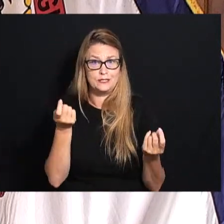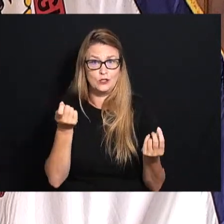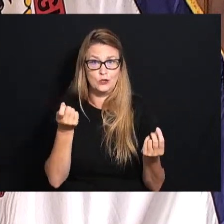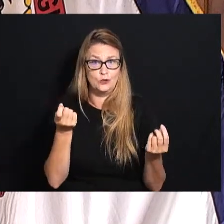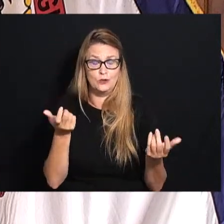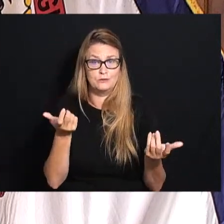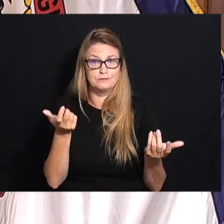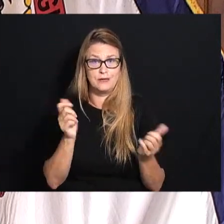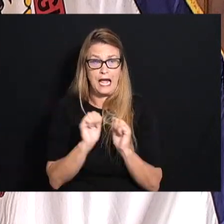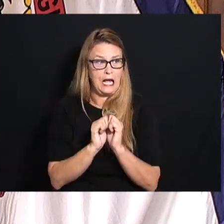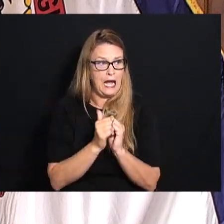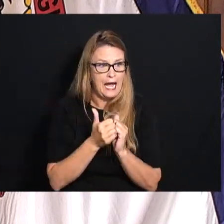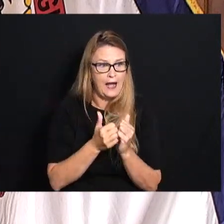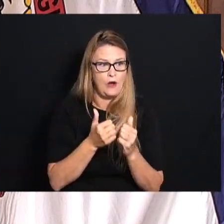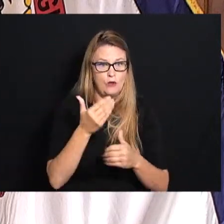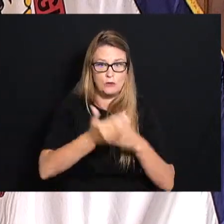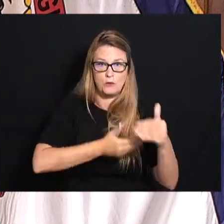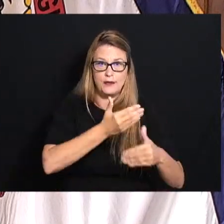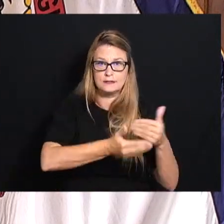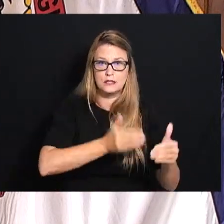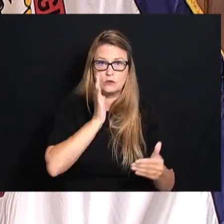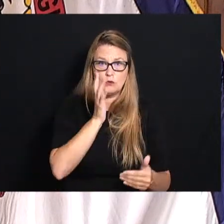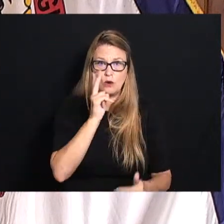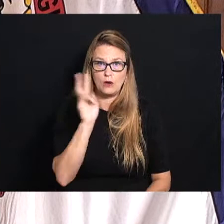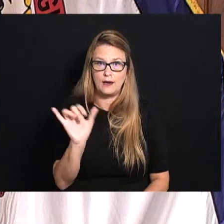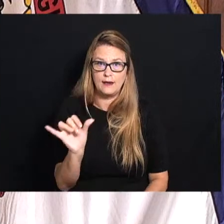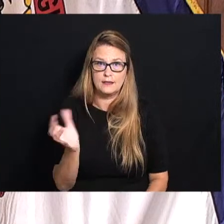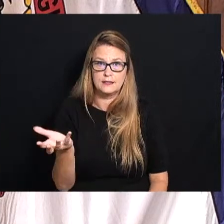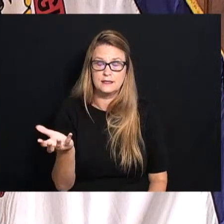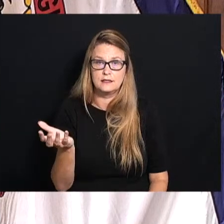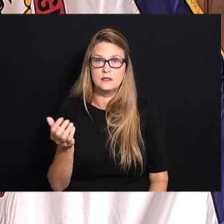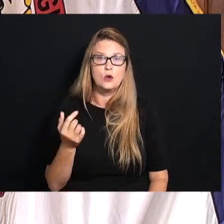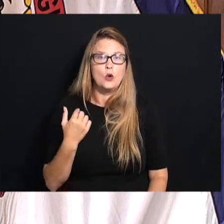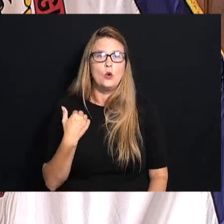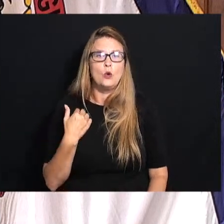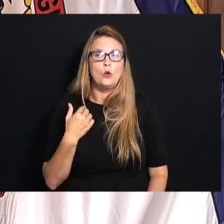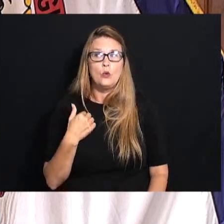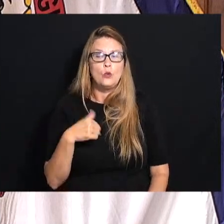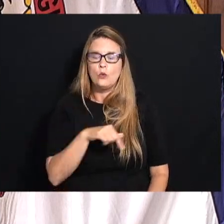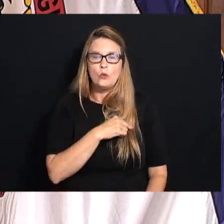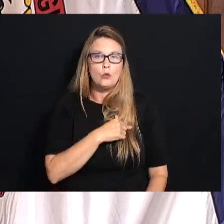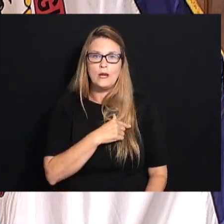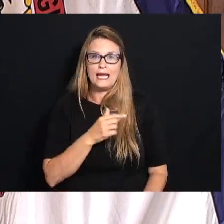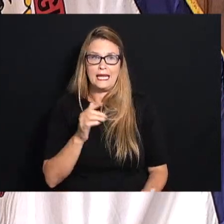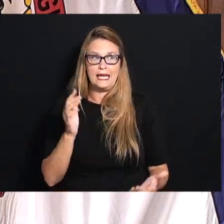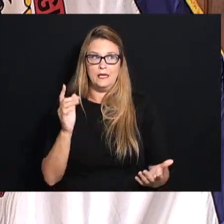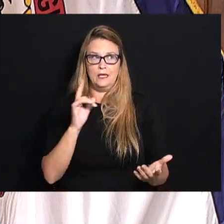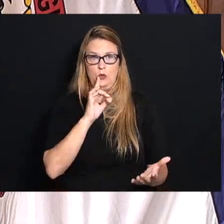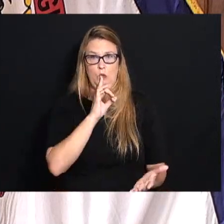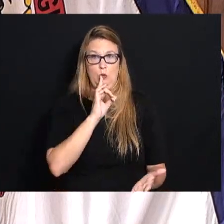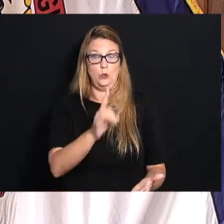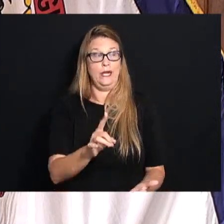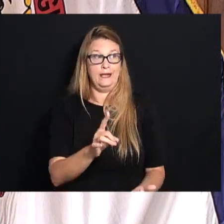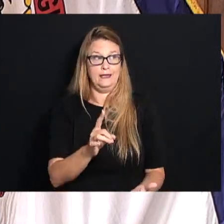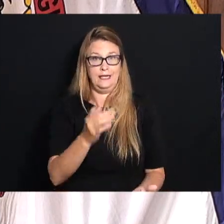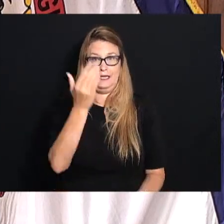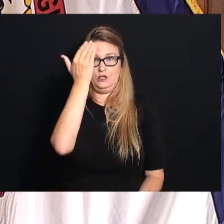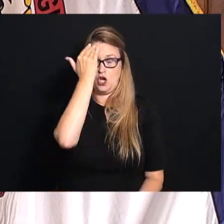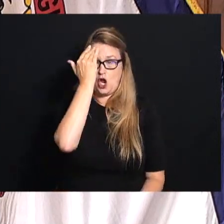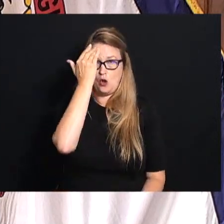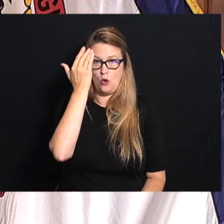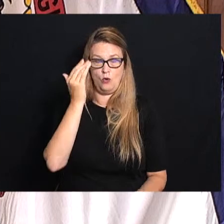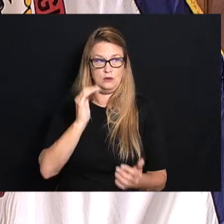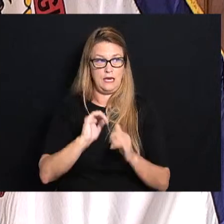Nobody had a playbook. No living person on this planet really knew what to